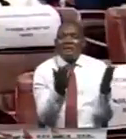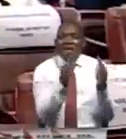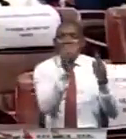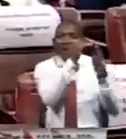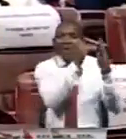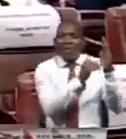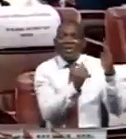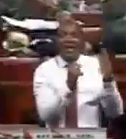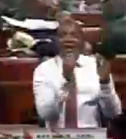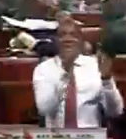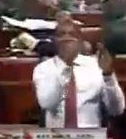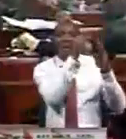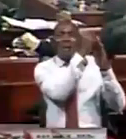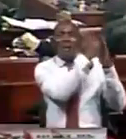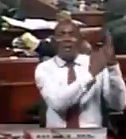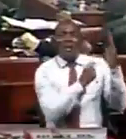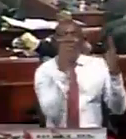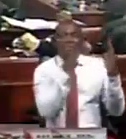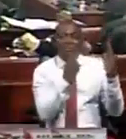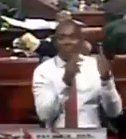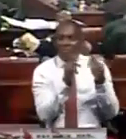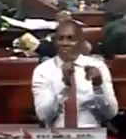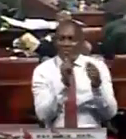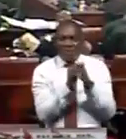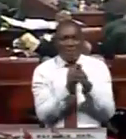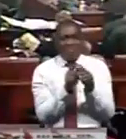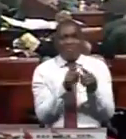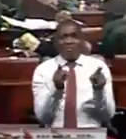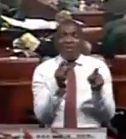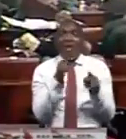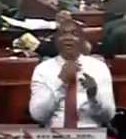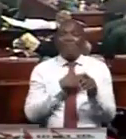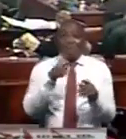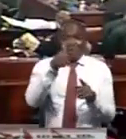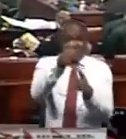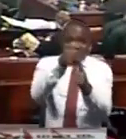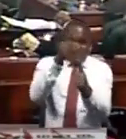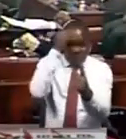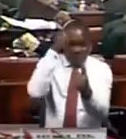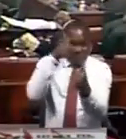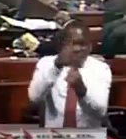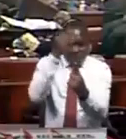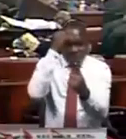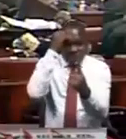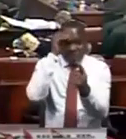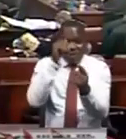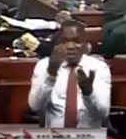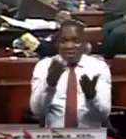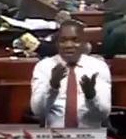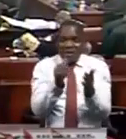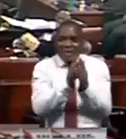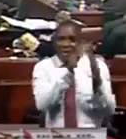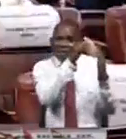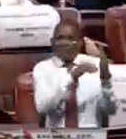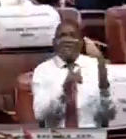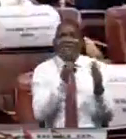speeches. Yes. My Lord, that's a head note. Yes. And your Lordship knows very well that the head note does not